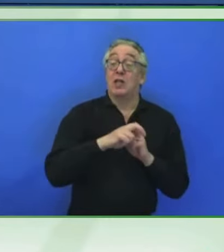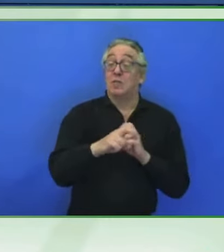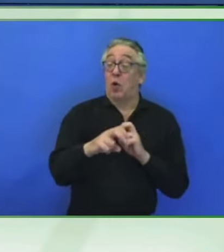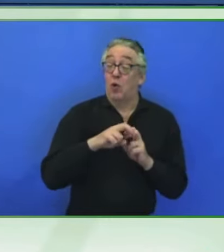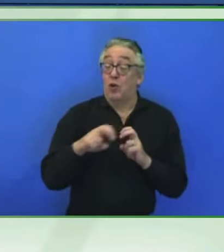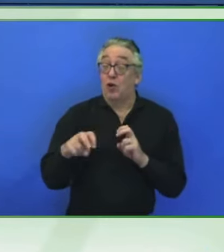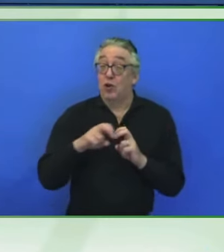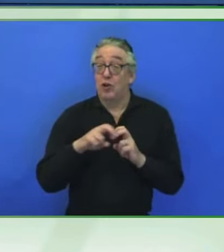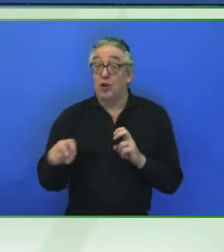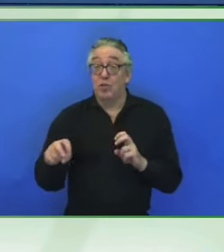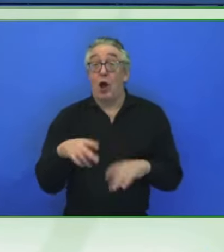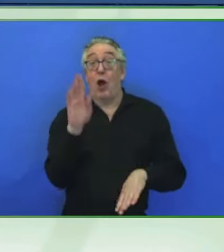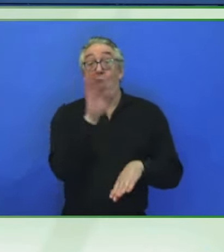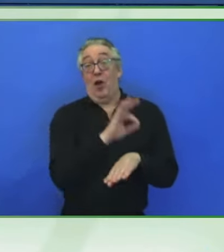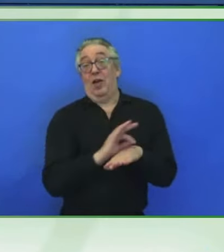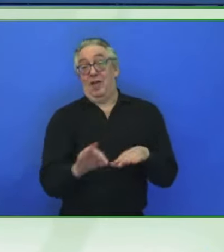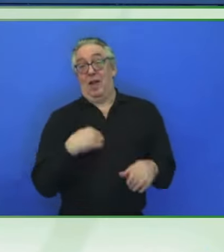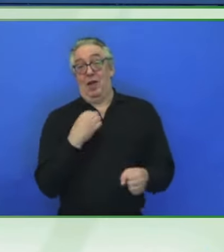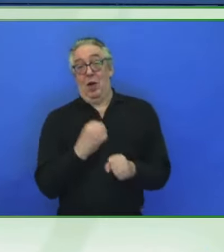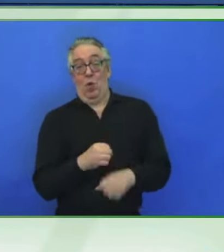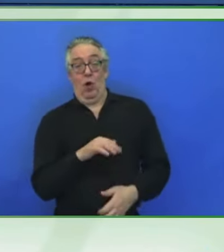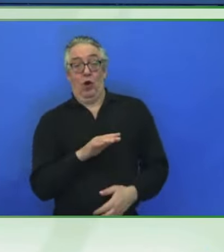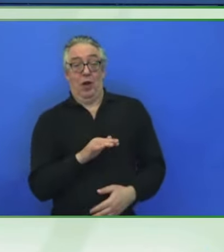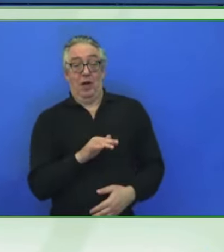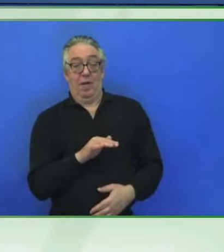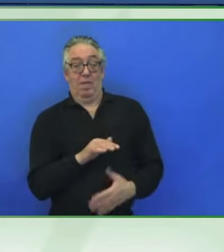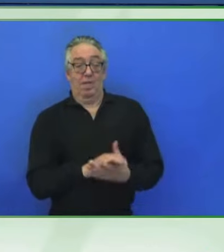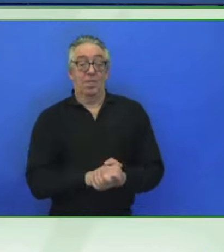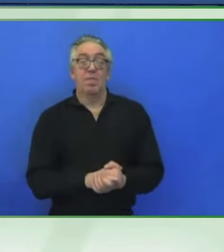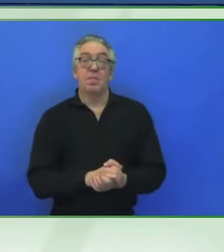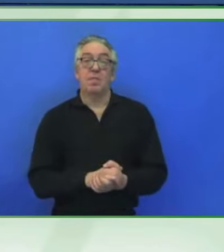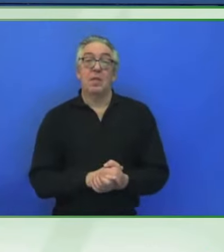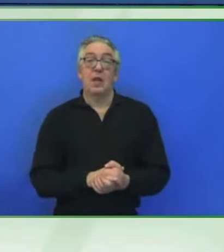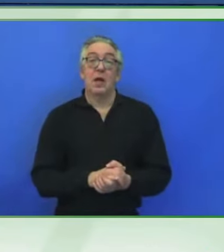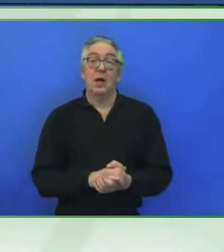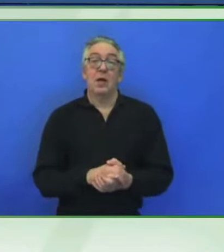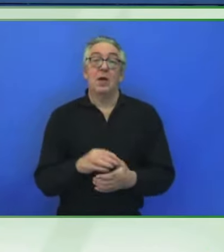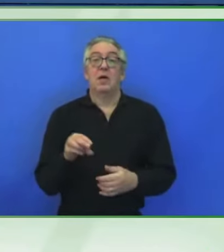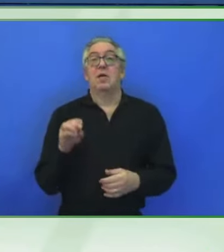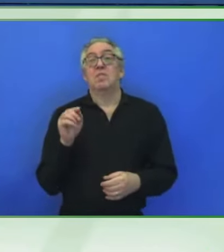the companies Ferrocarril Metropolitano de